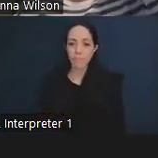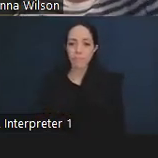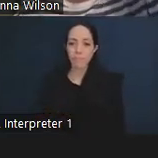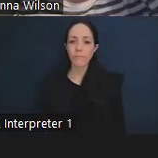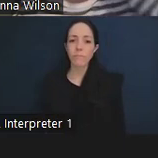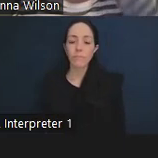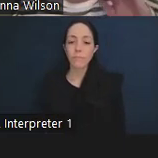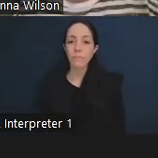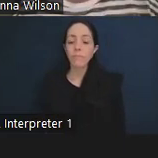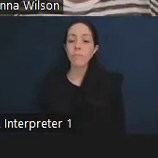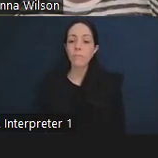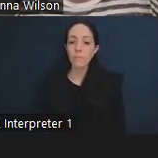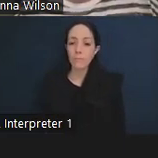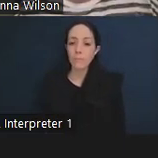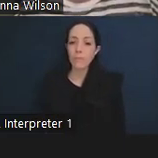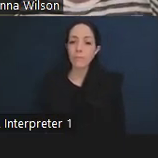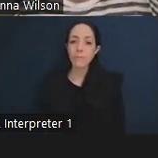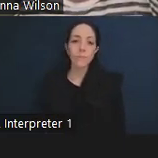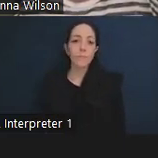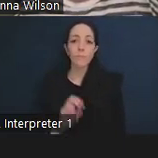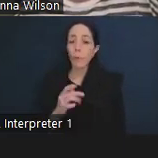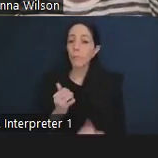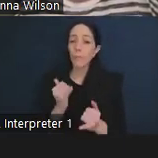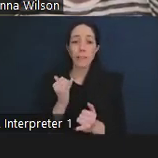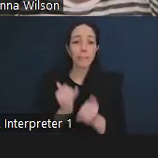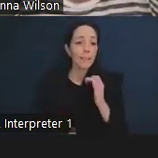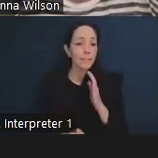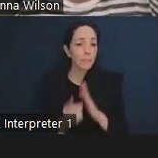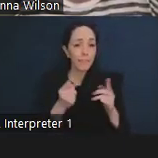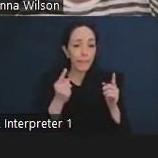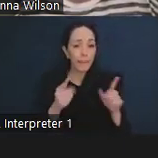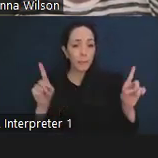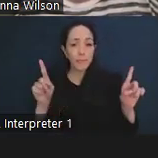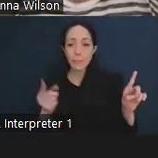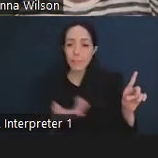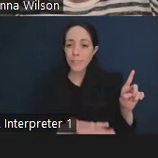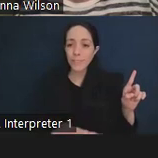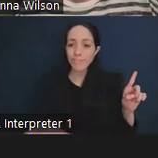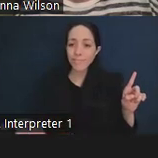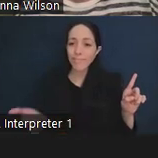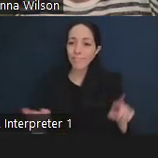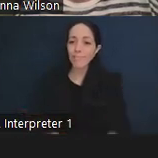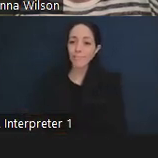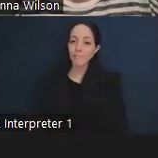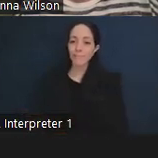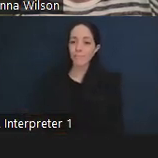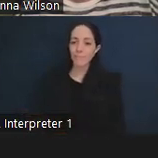Well, we're at the point in the meeting, staff. Are there any other last minute announcements we might need to make at this time?